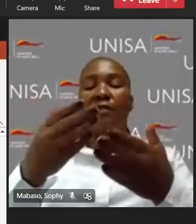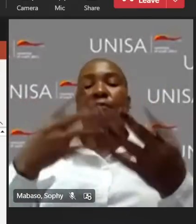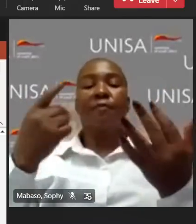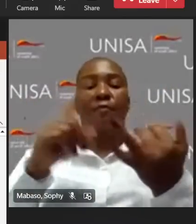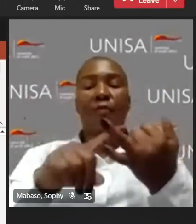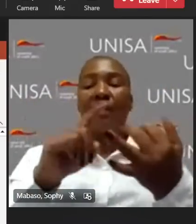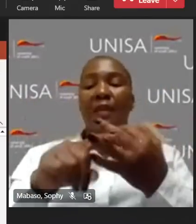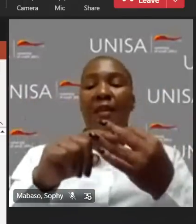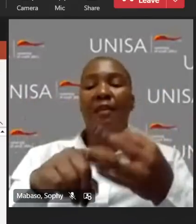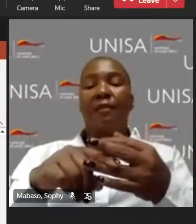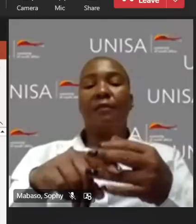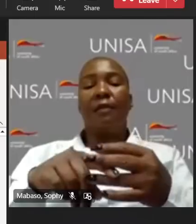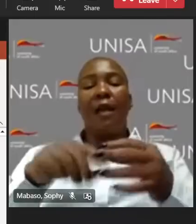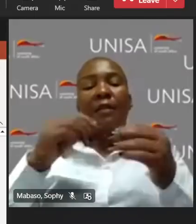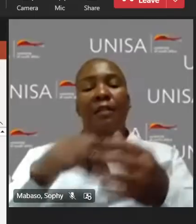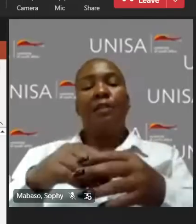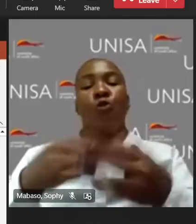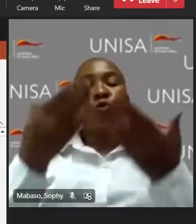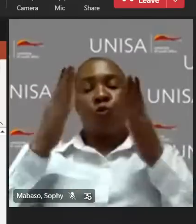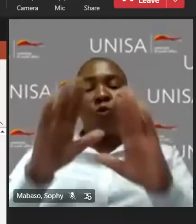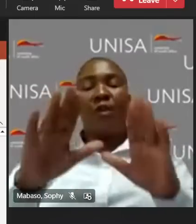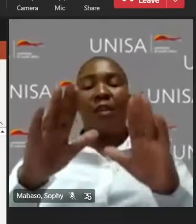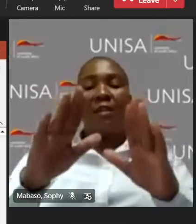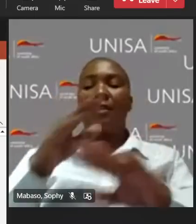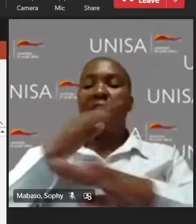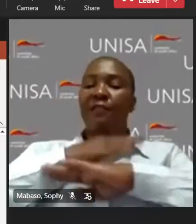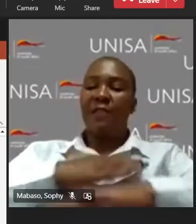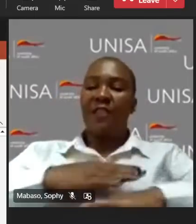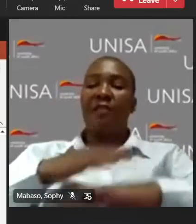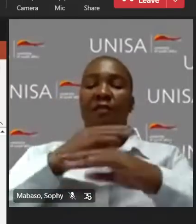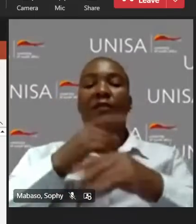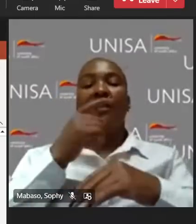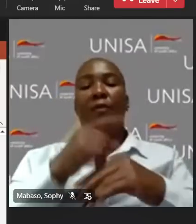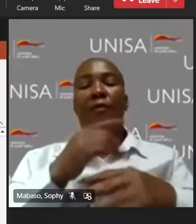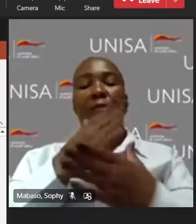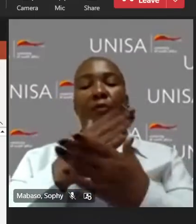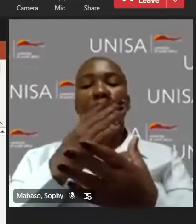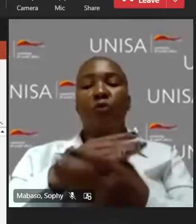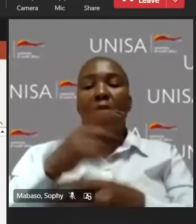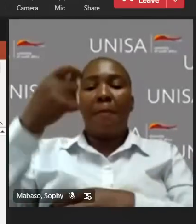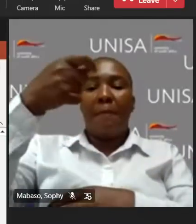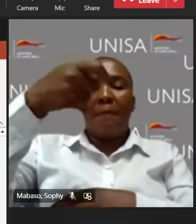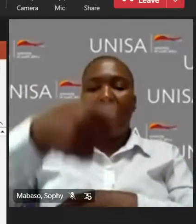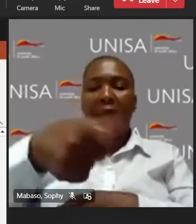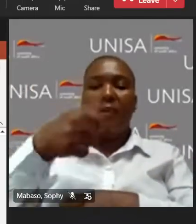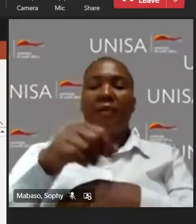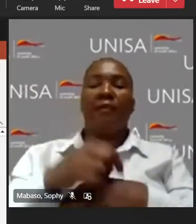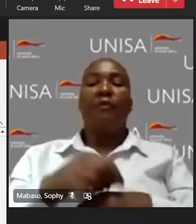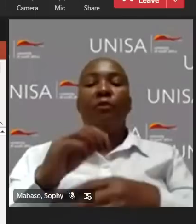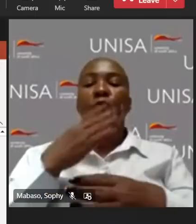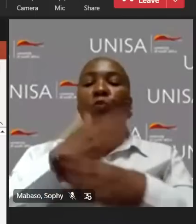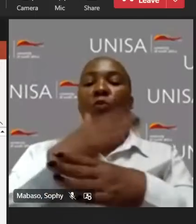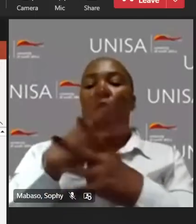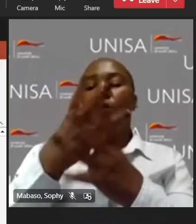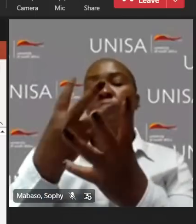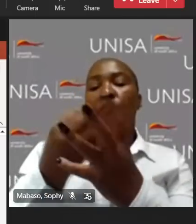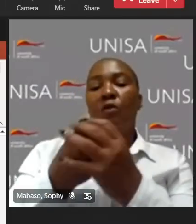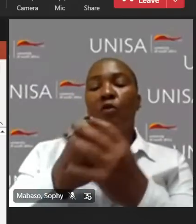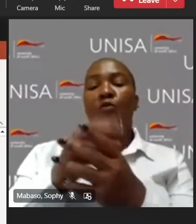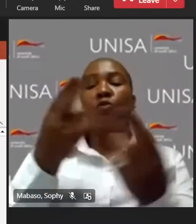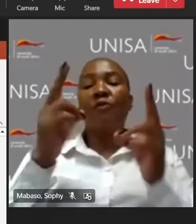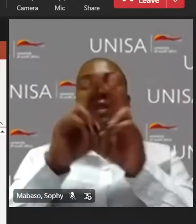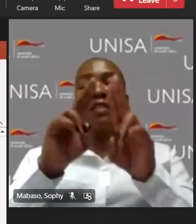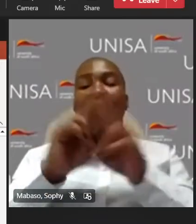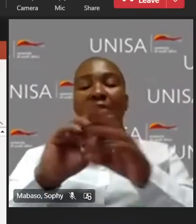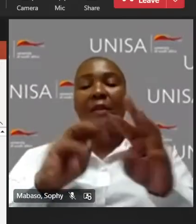students' dissatisfaction and to ensure redress thereof, to liaise with UNISA management